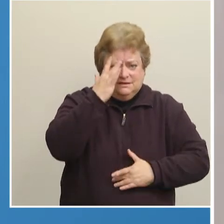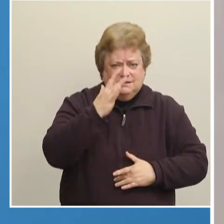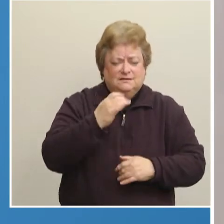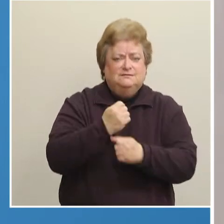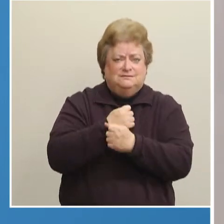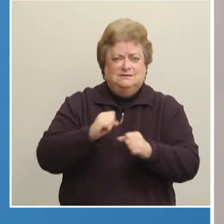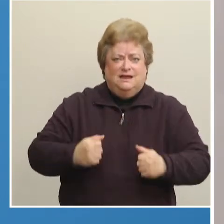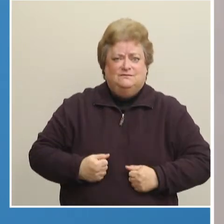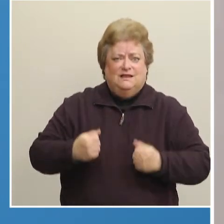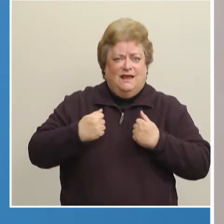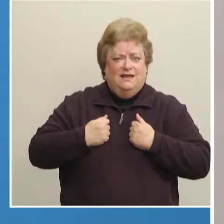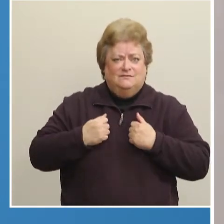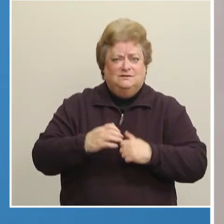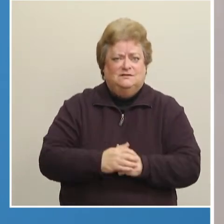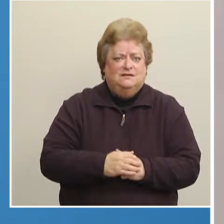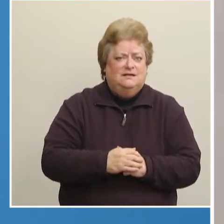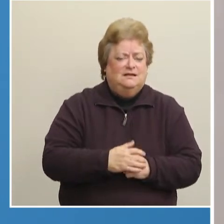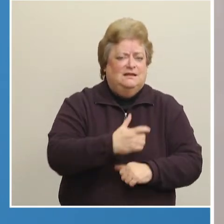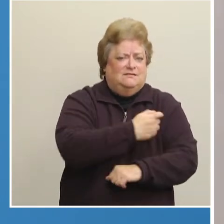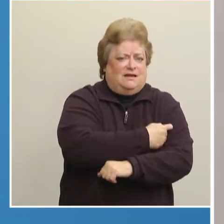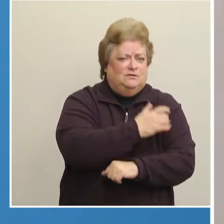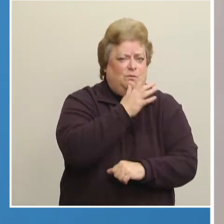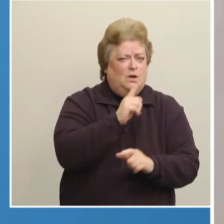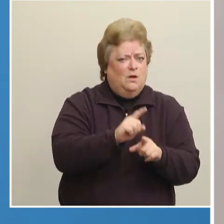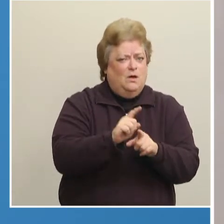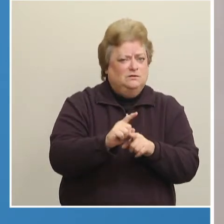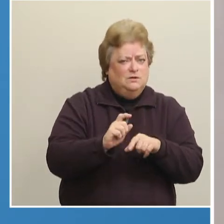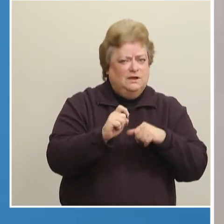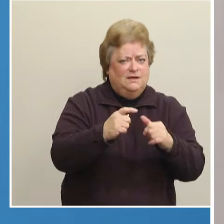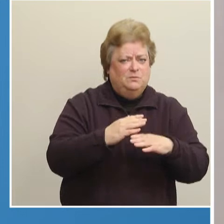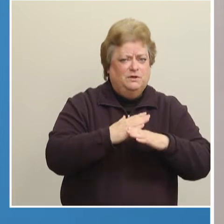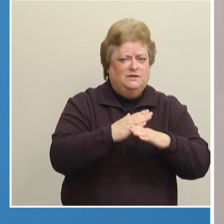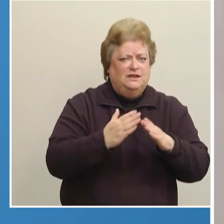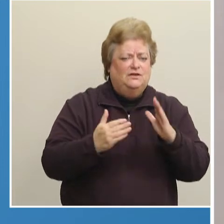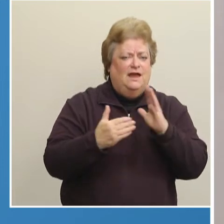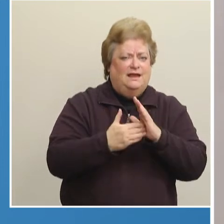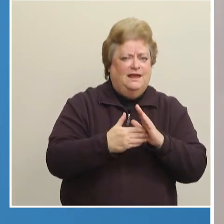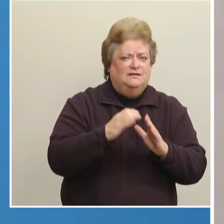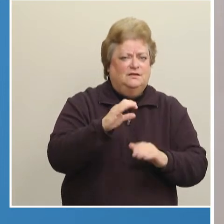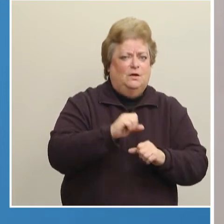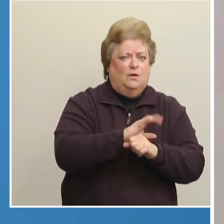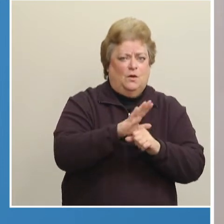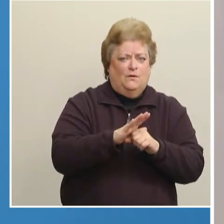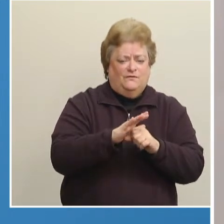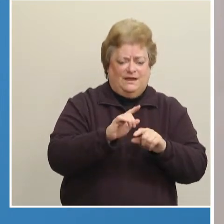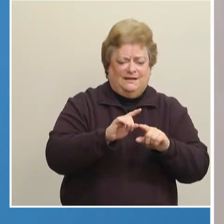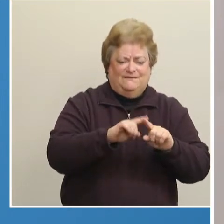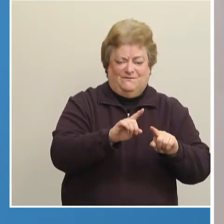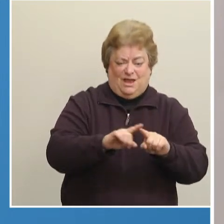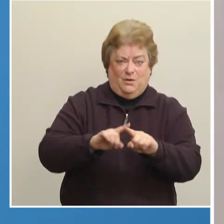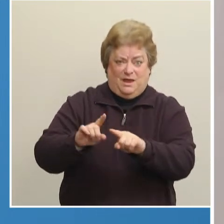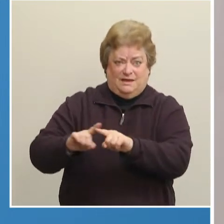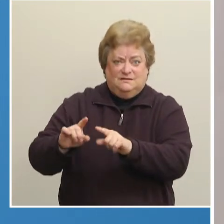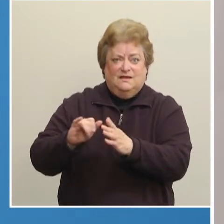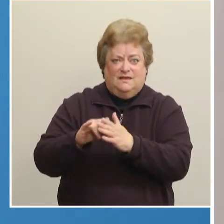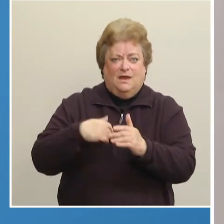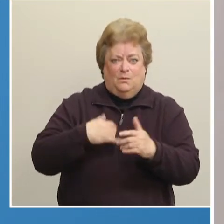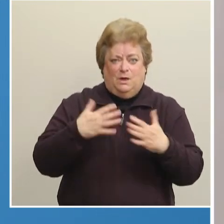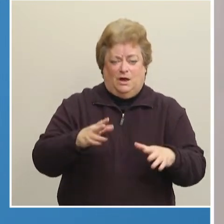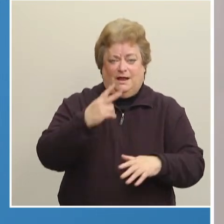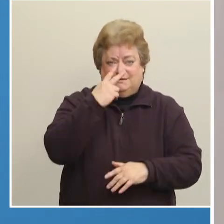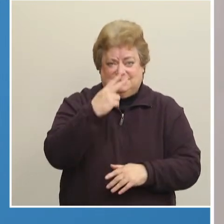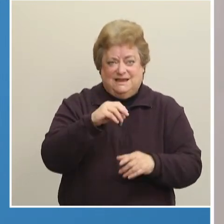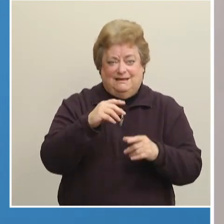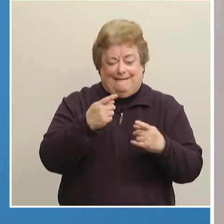saved lives. The vaccine also provides some protection against the COVID-19 variants that we have now seen in our